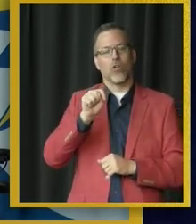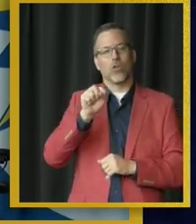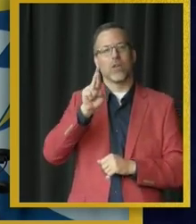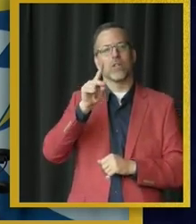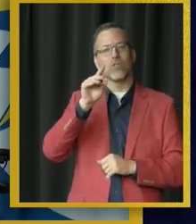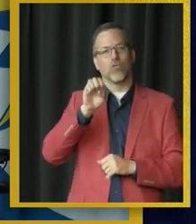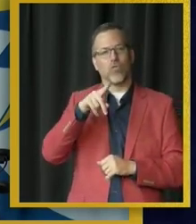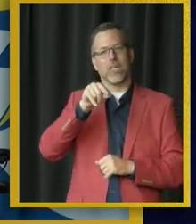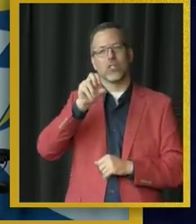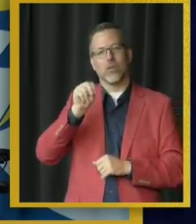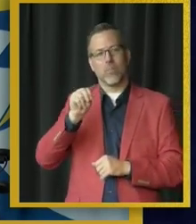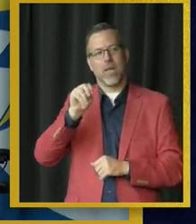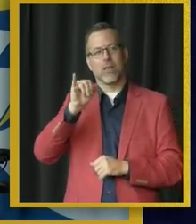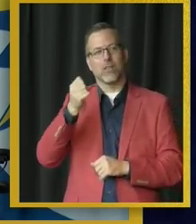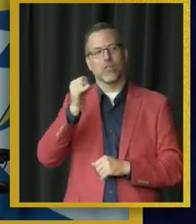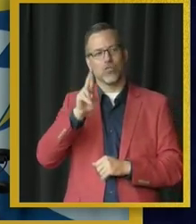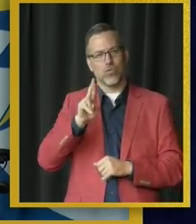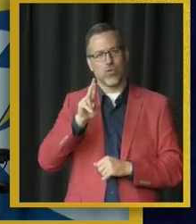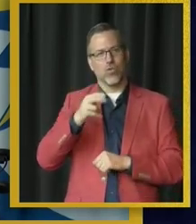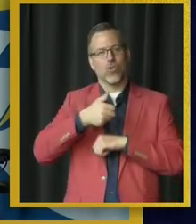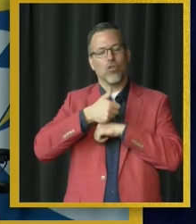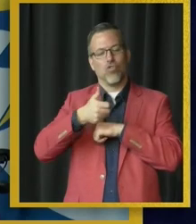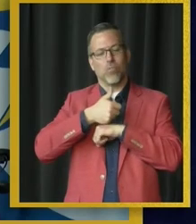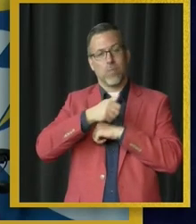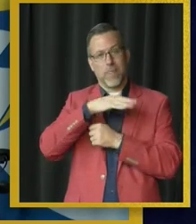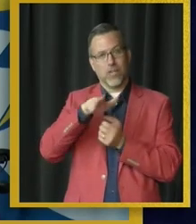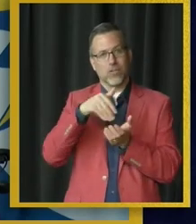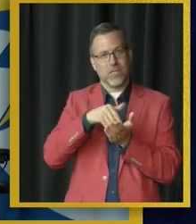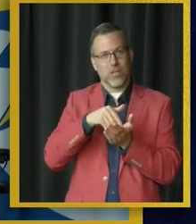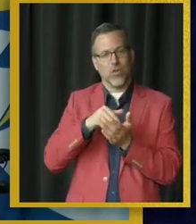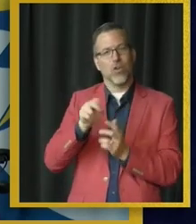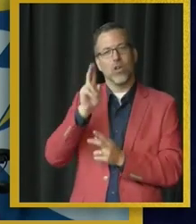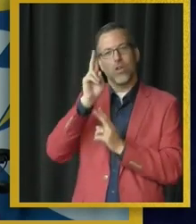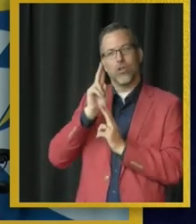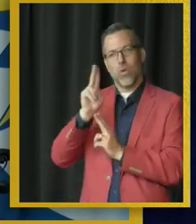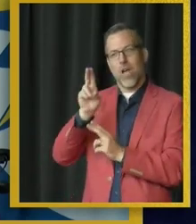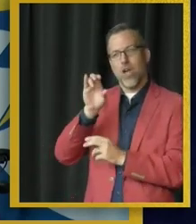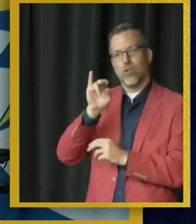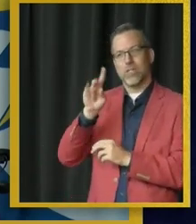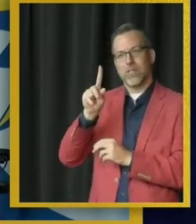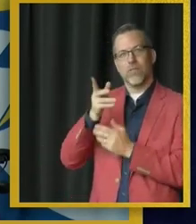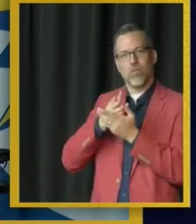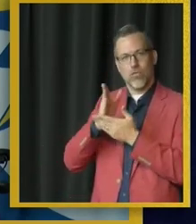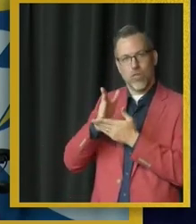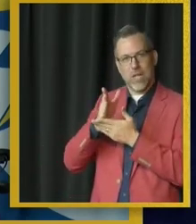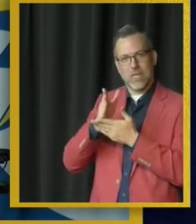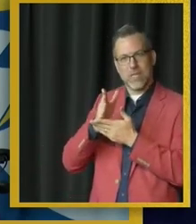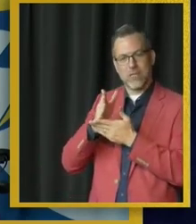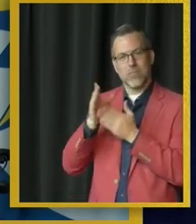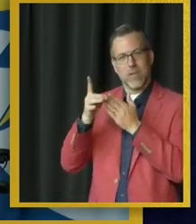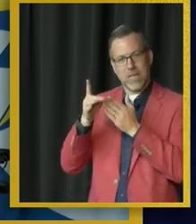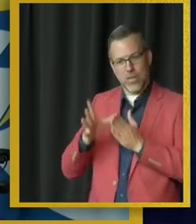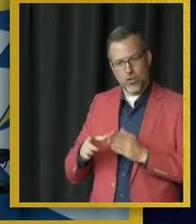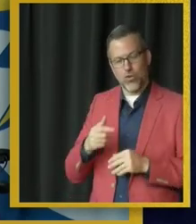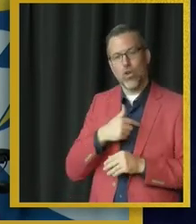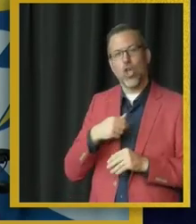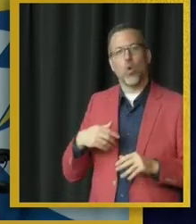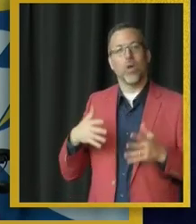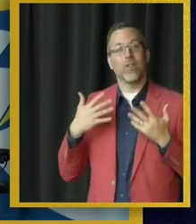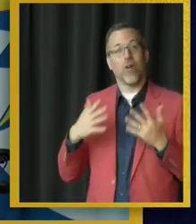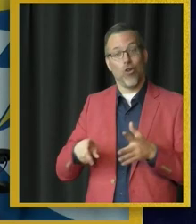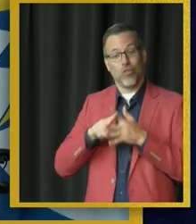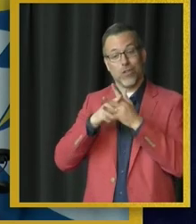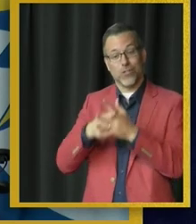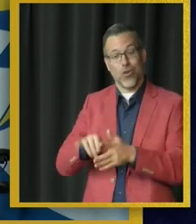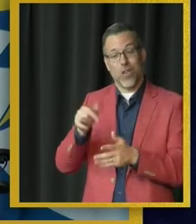Jr. North Nashville Transit Center, who's named for the legendary civil rights leader and freedom rider. We've broken ground on the new